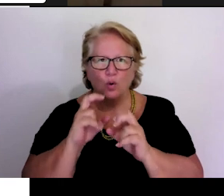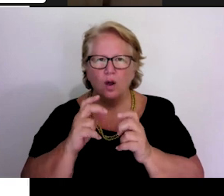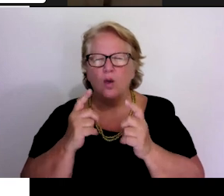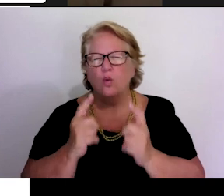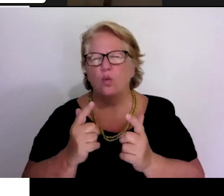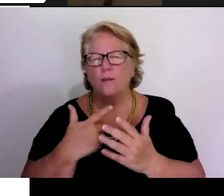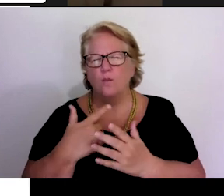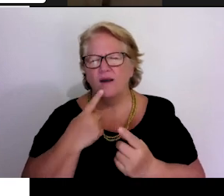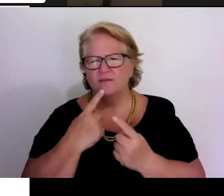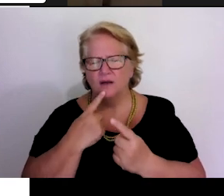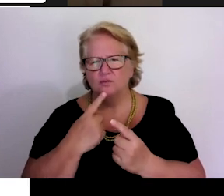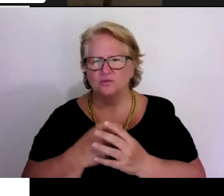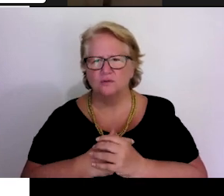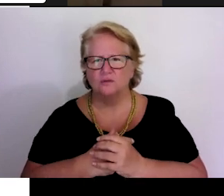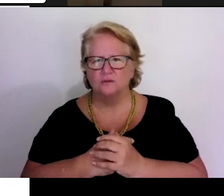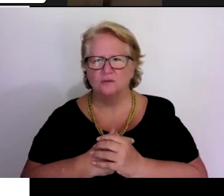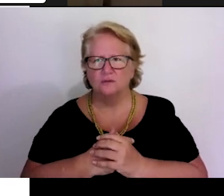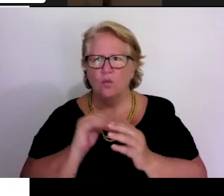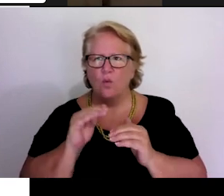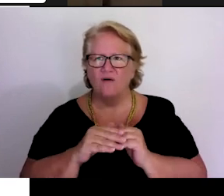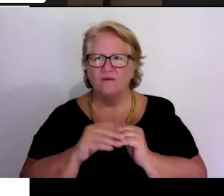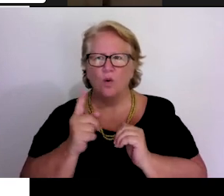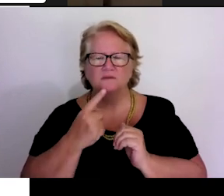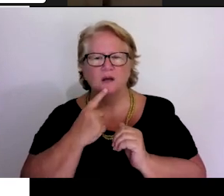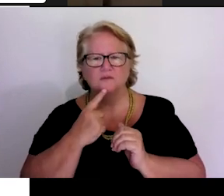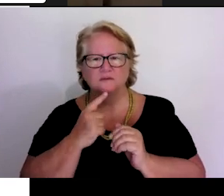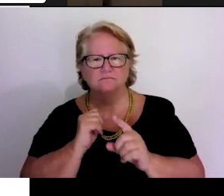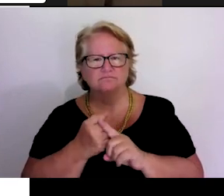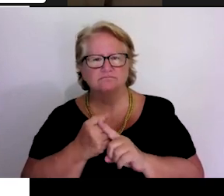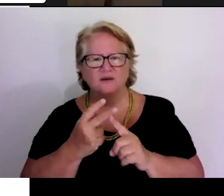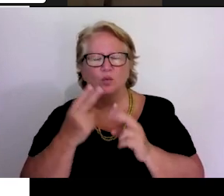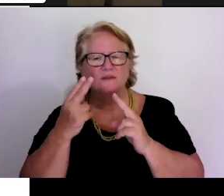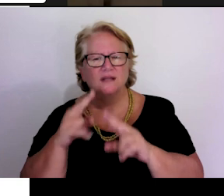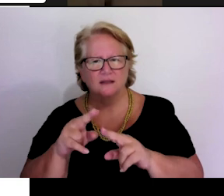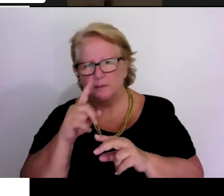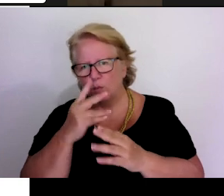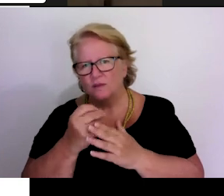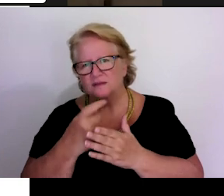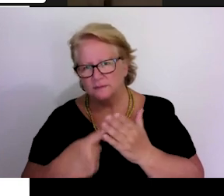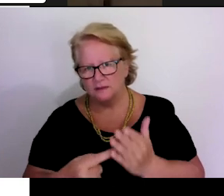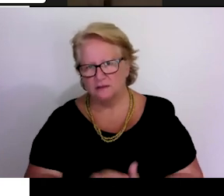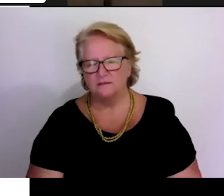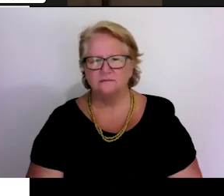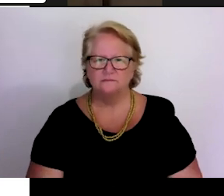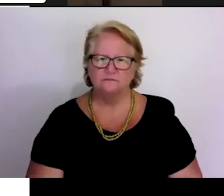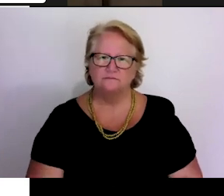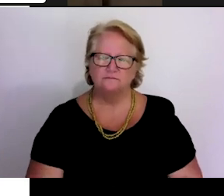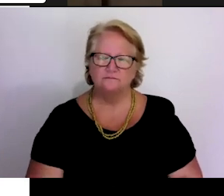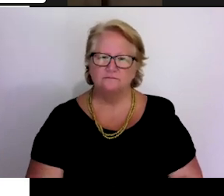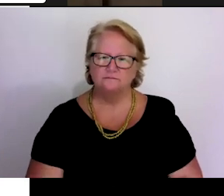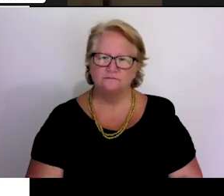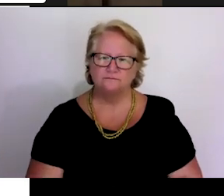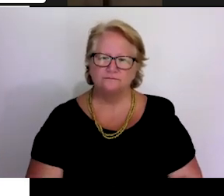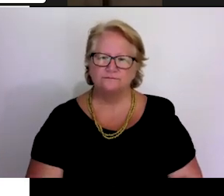more information about the types of causes of death that for people with disability,